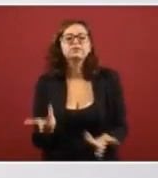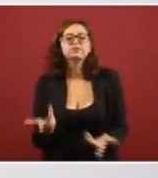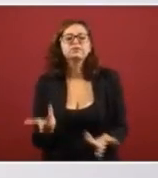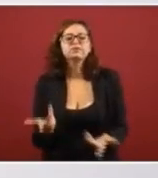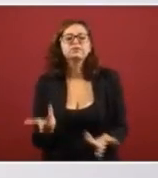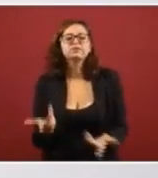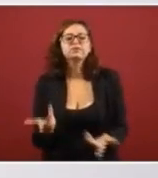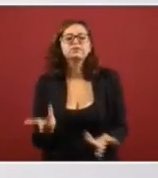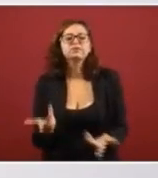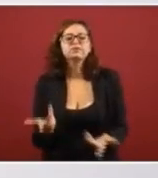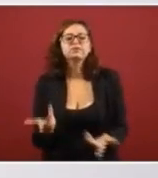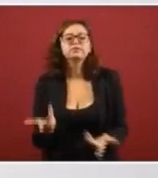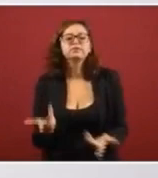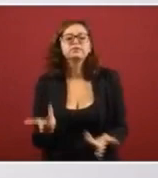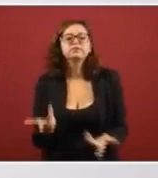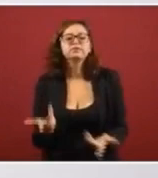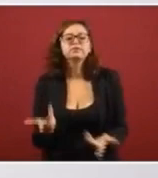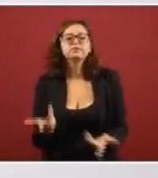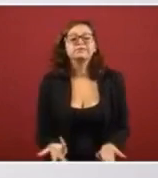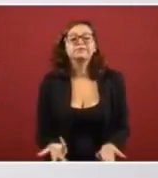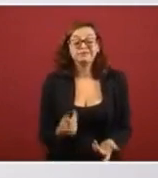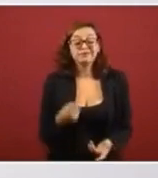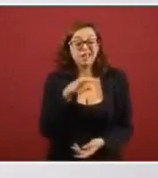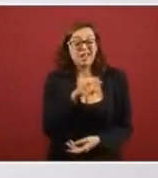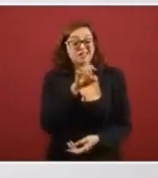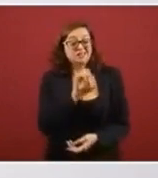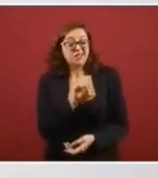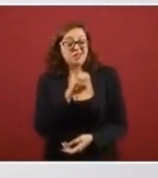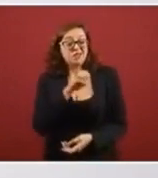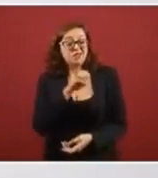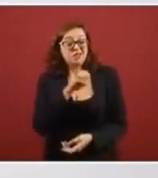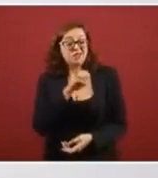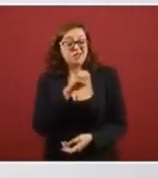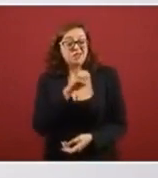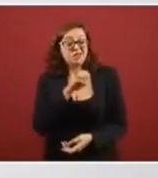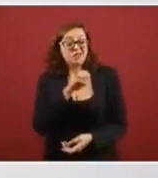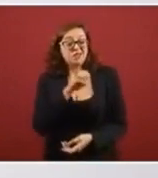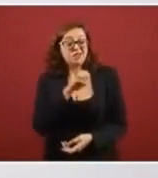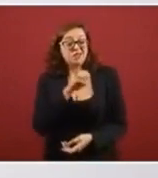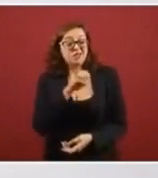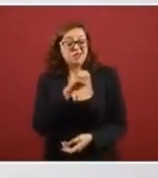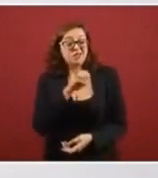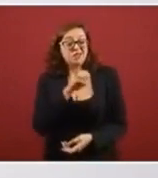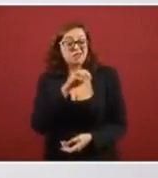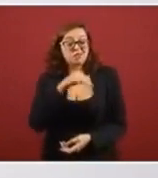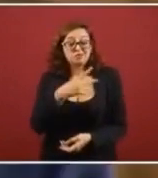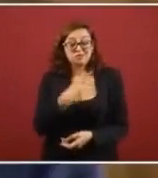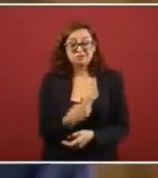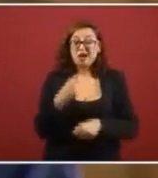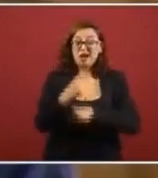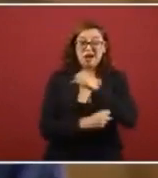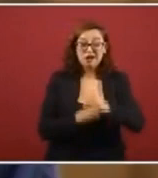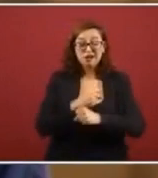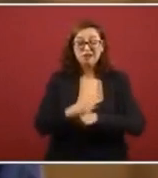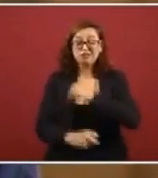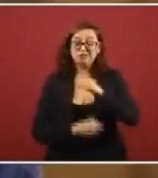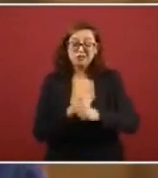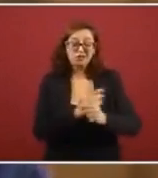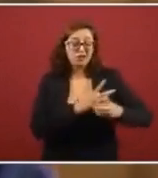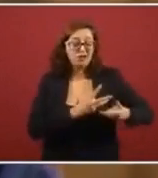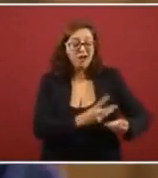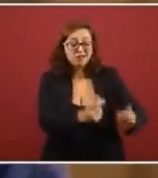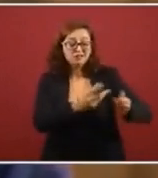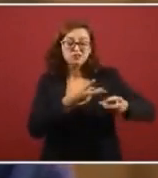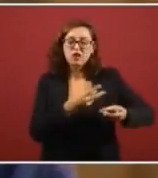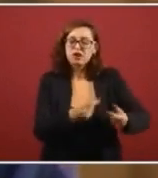well that institution maintained that was maintained for decades there's a